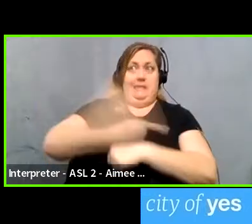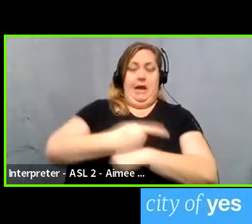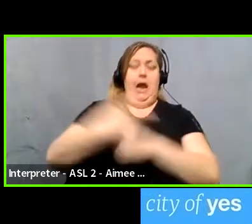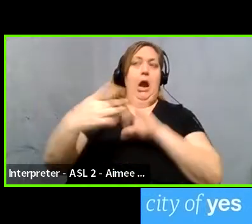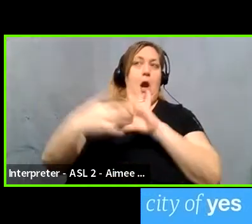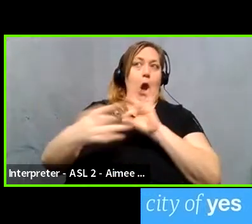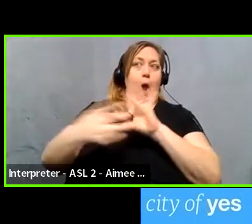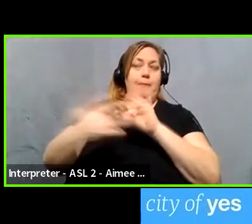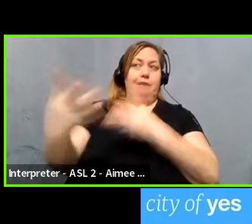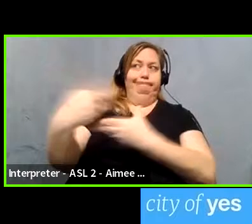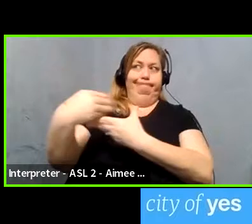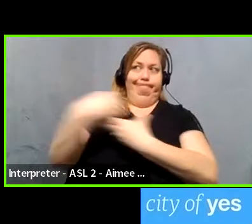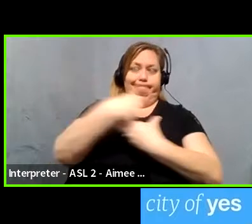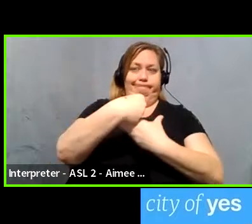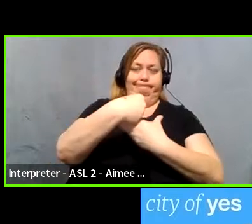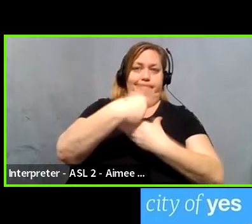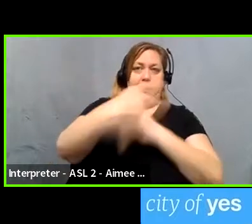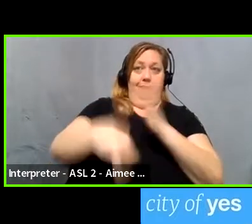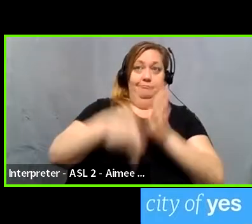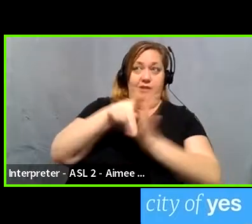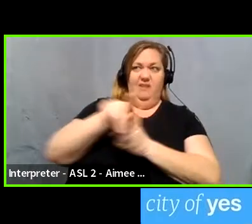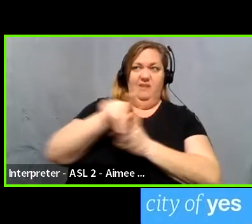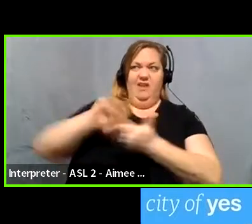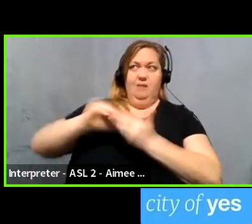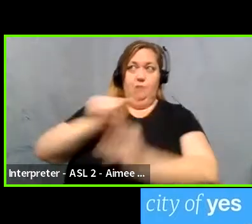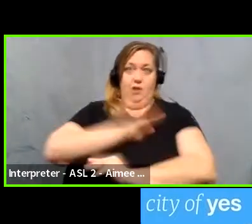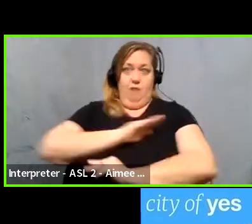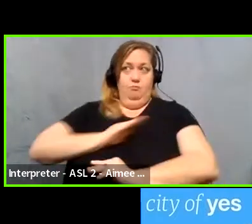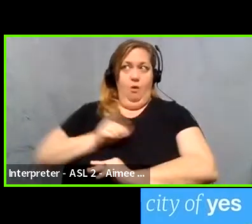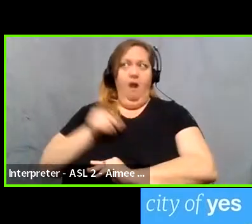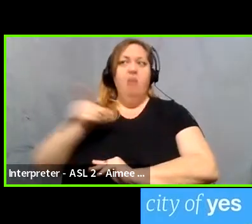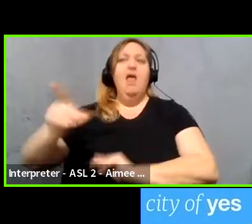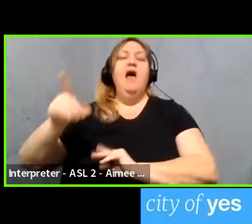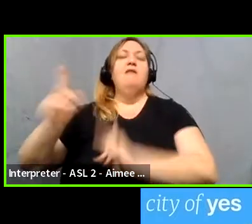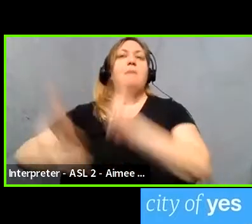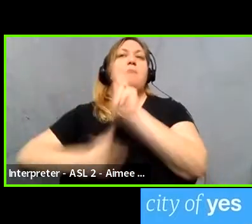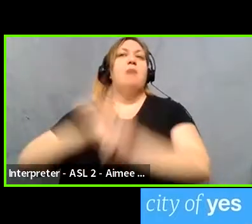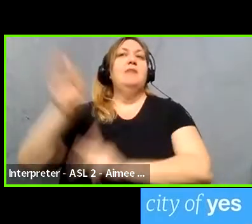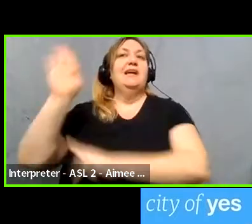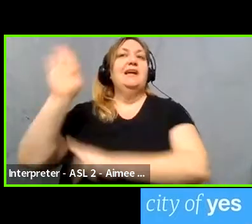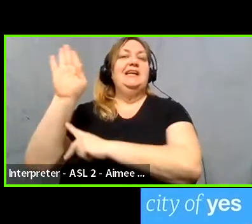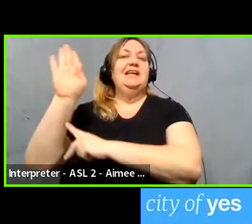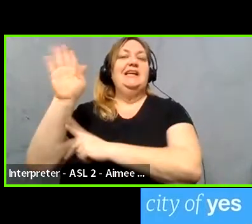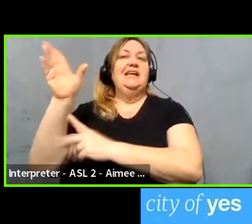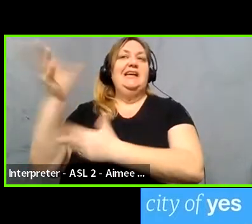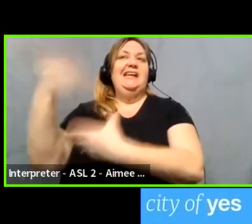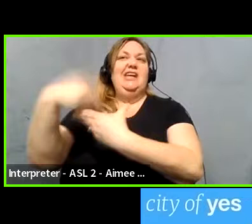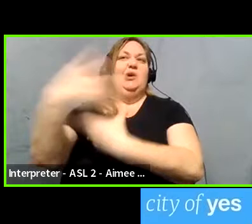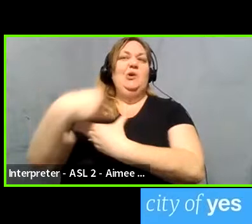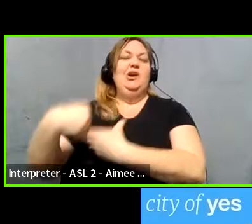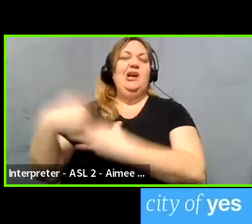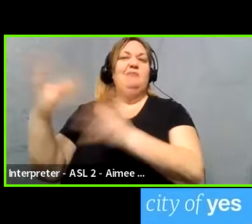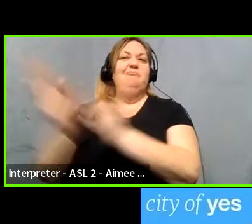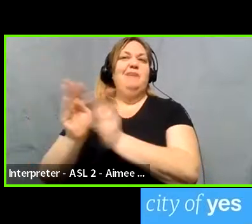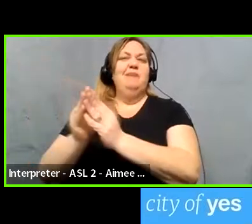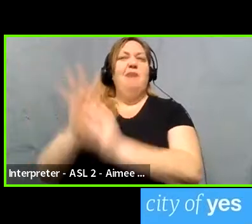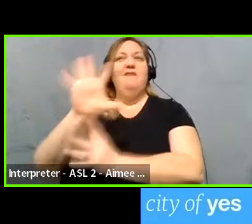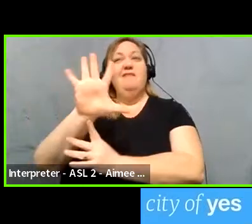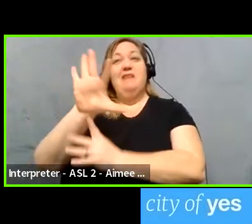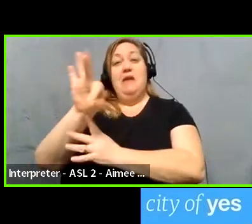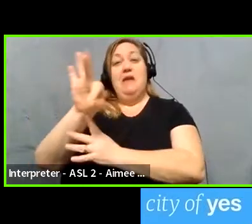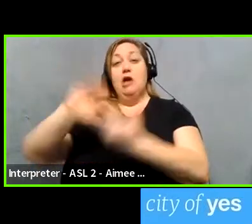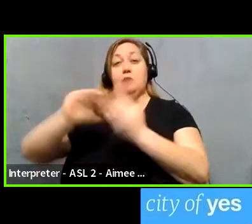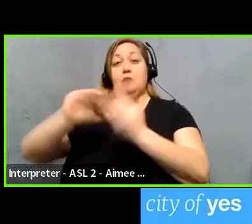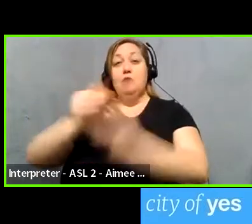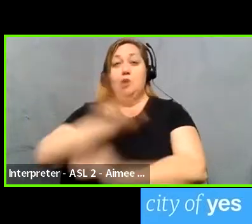where the community board will hold a public hearing and we will, it'll be at 59 community boards at